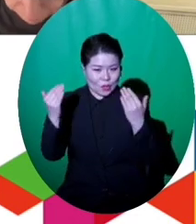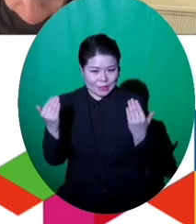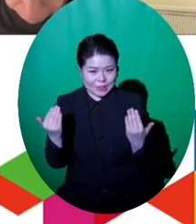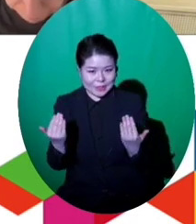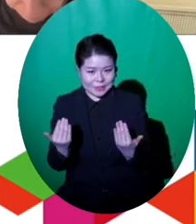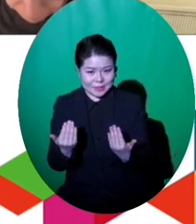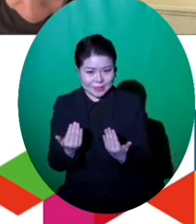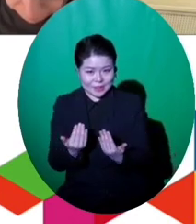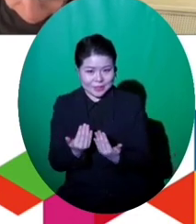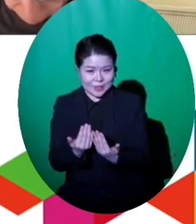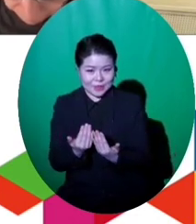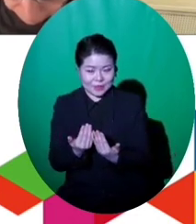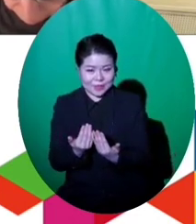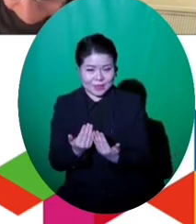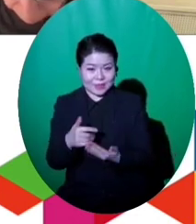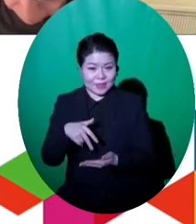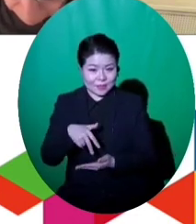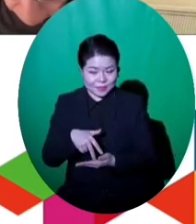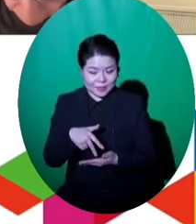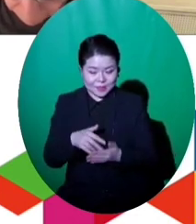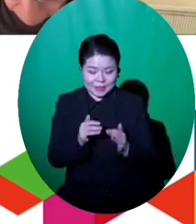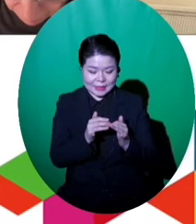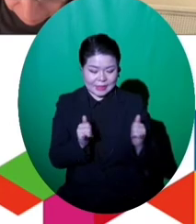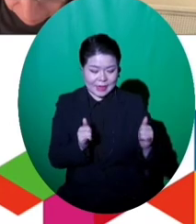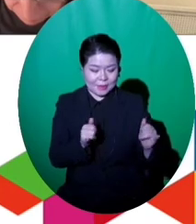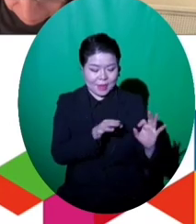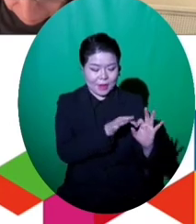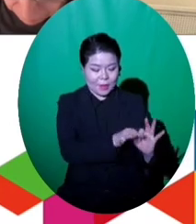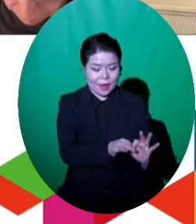and living creature, and even non-living creatures